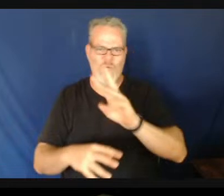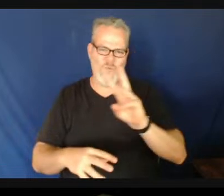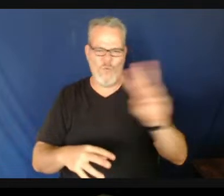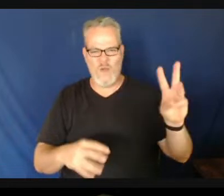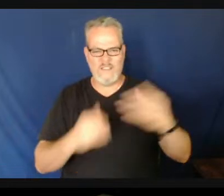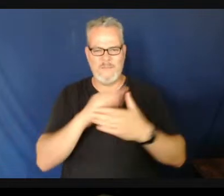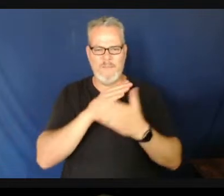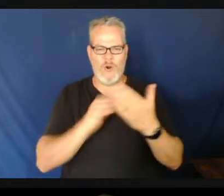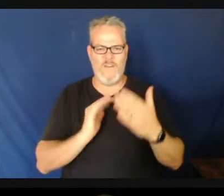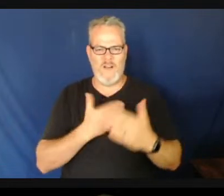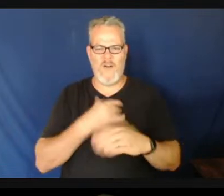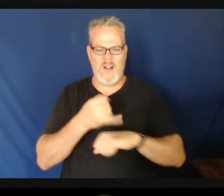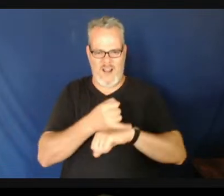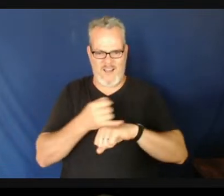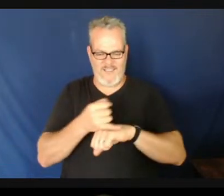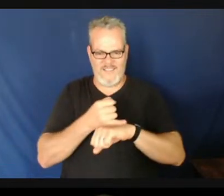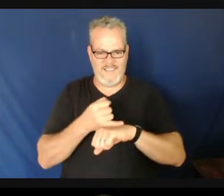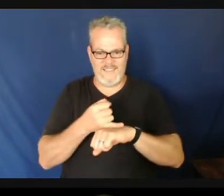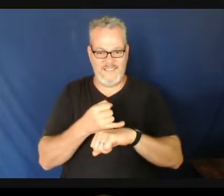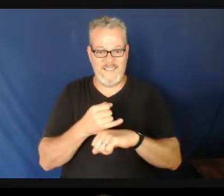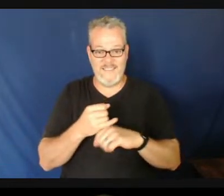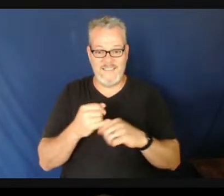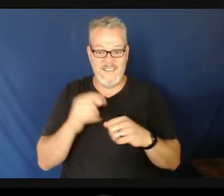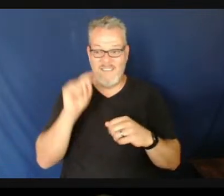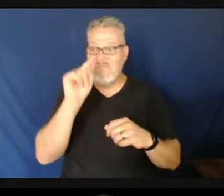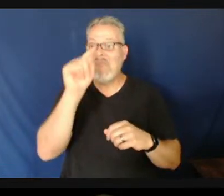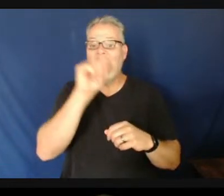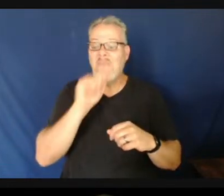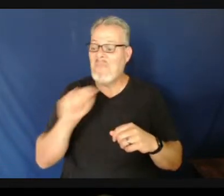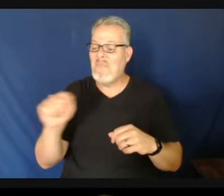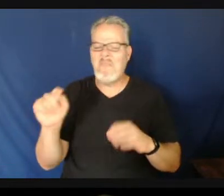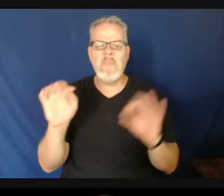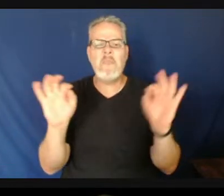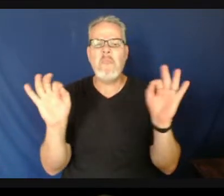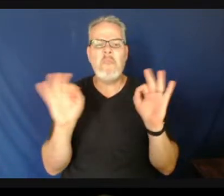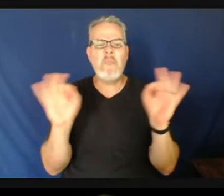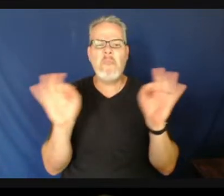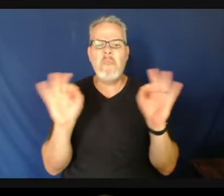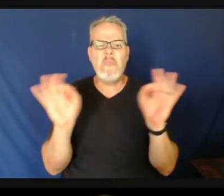here. There's really not a whole lot else to highlight with the earthquakes.